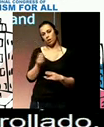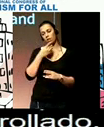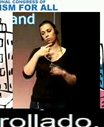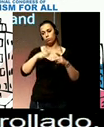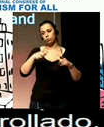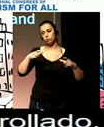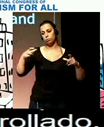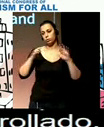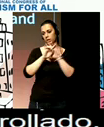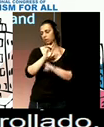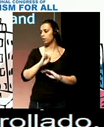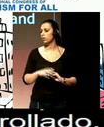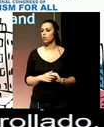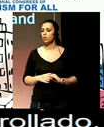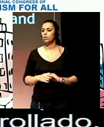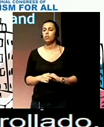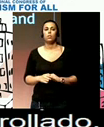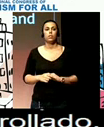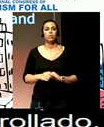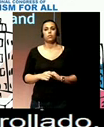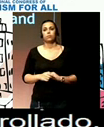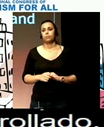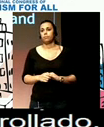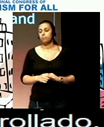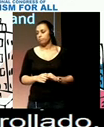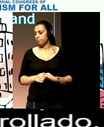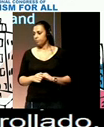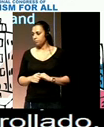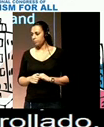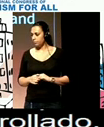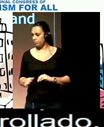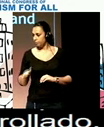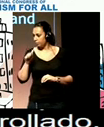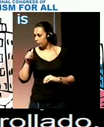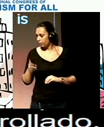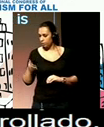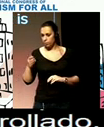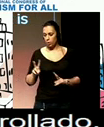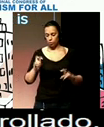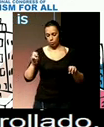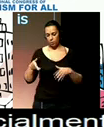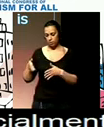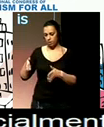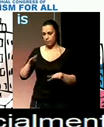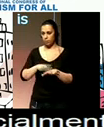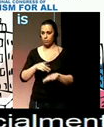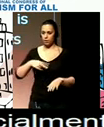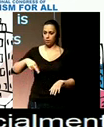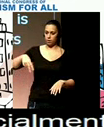Essentially, the new pedestrian route is the unifying element which joins the monuments in the historical